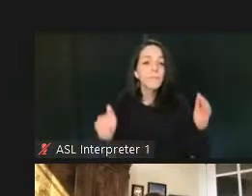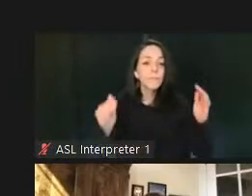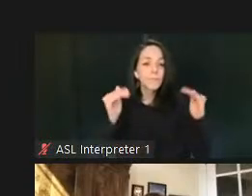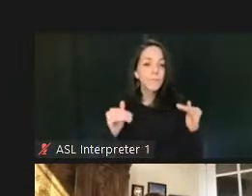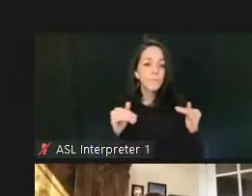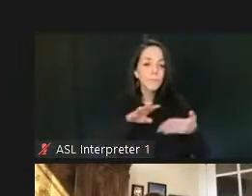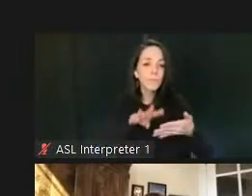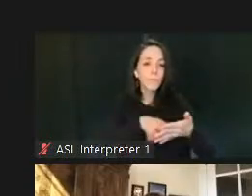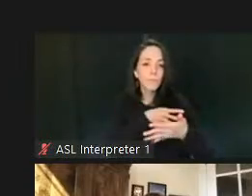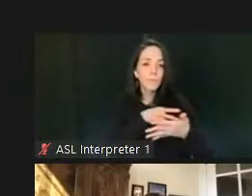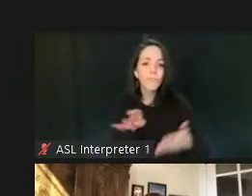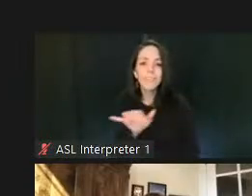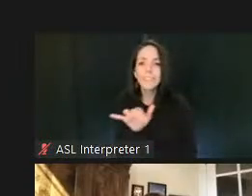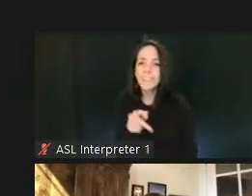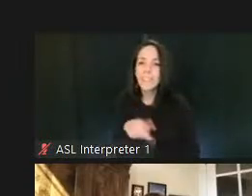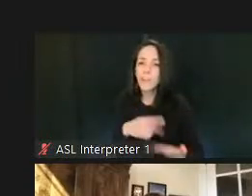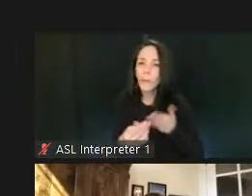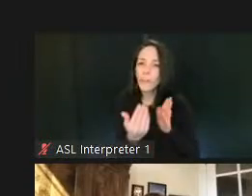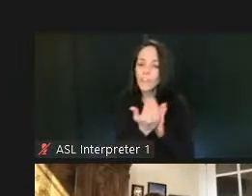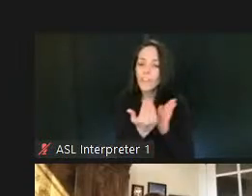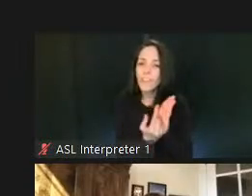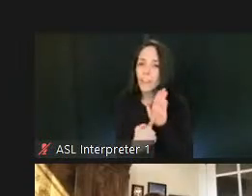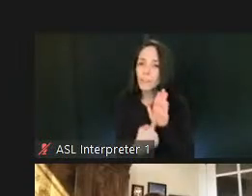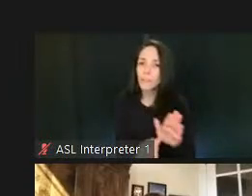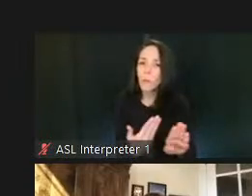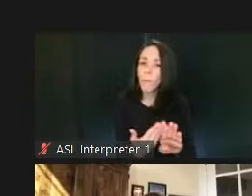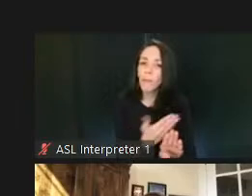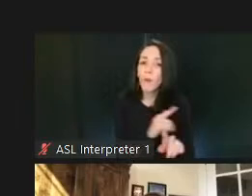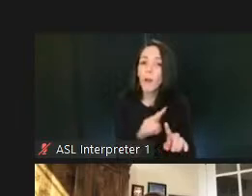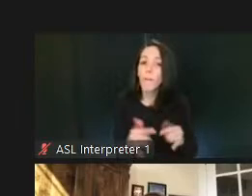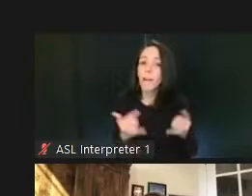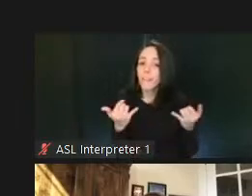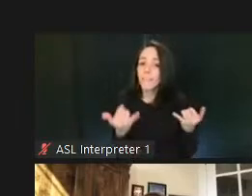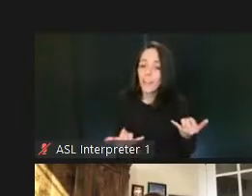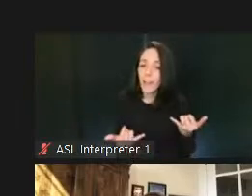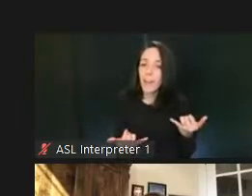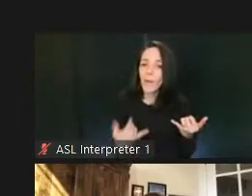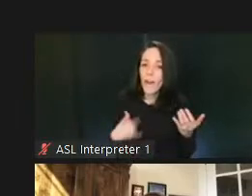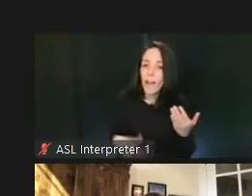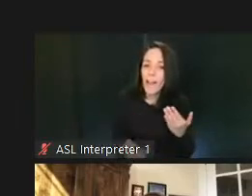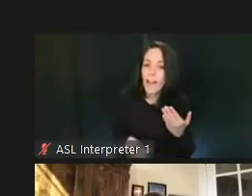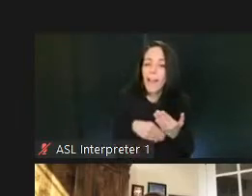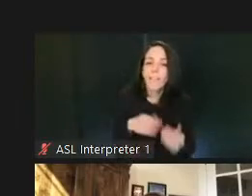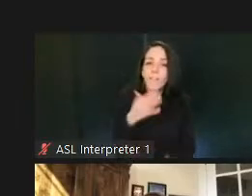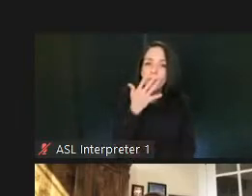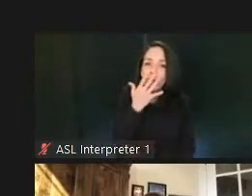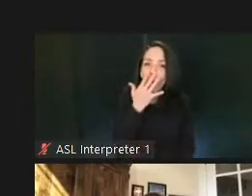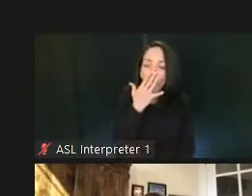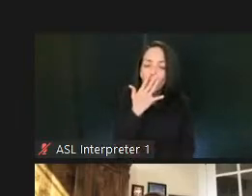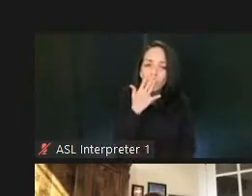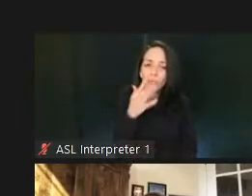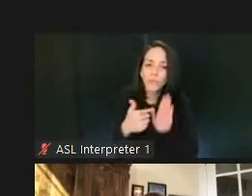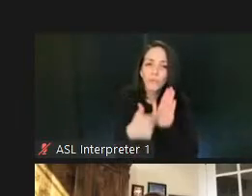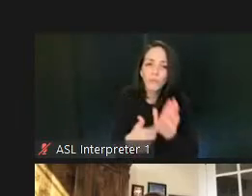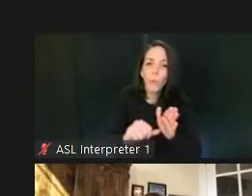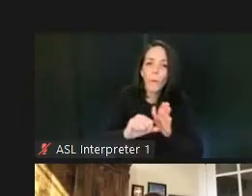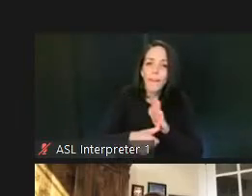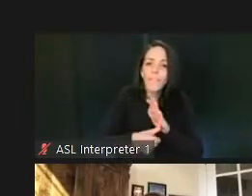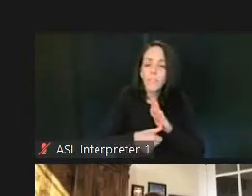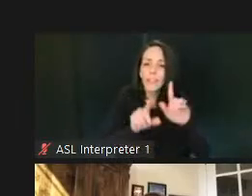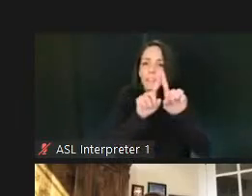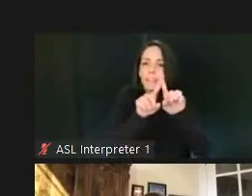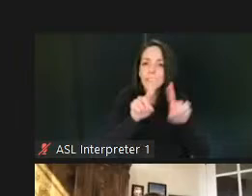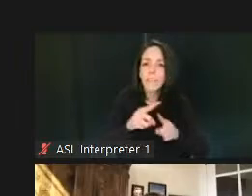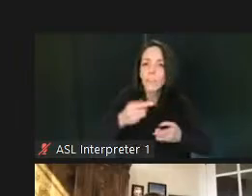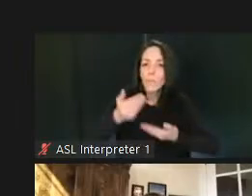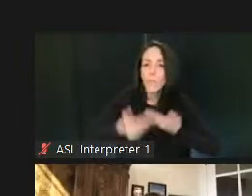This is that same project list that we saw earlier, but with an attempt to use colors to try to depict some of the progress that